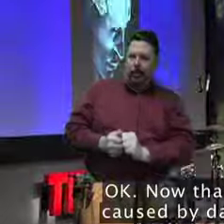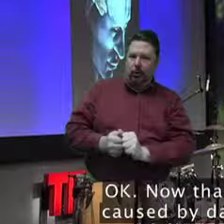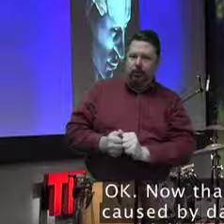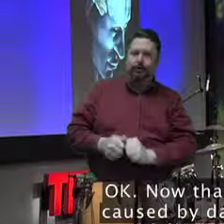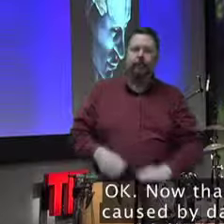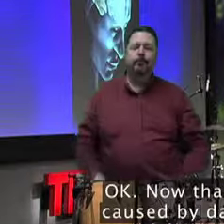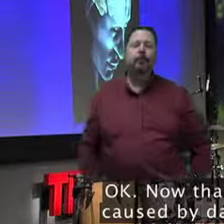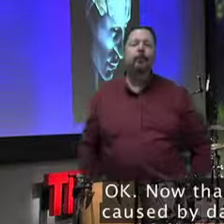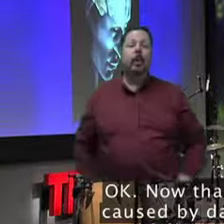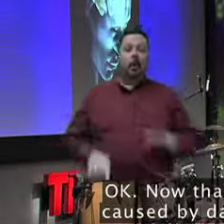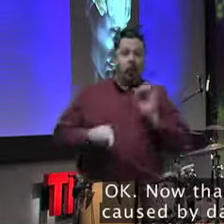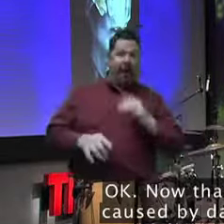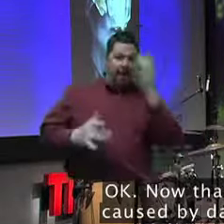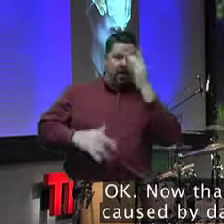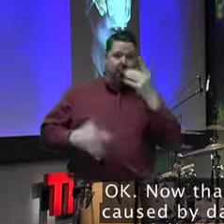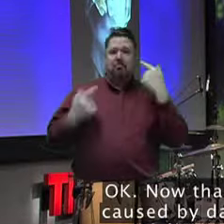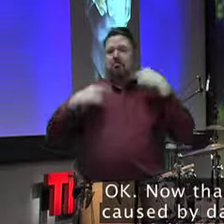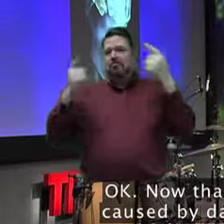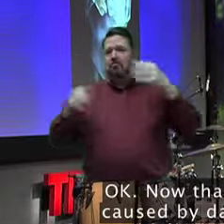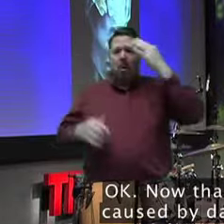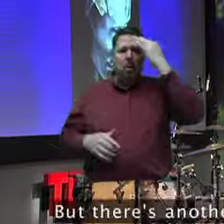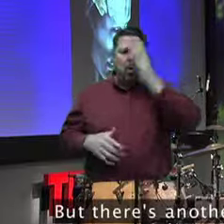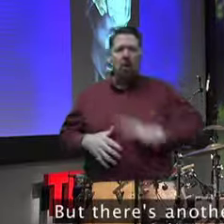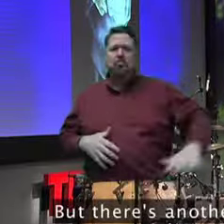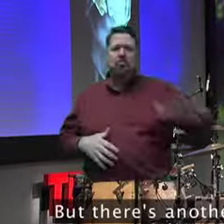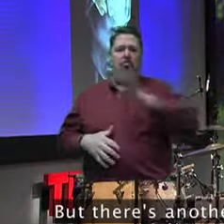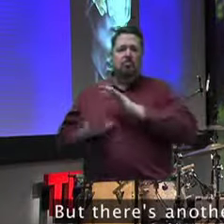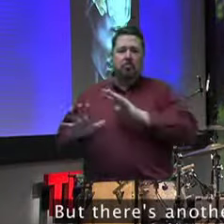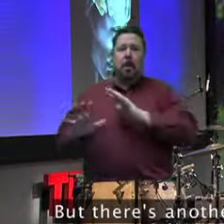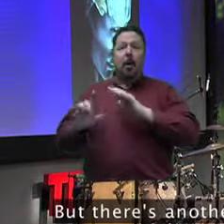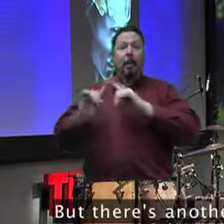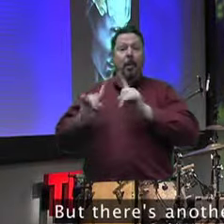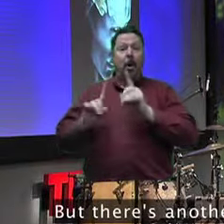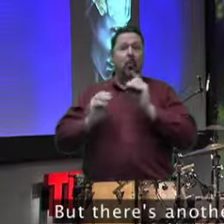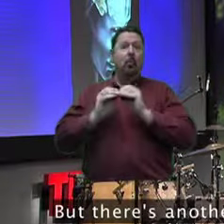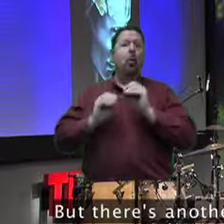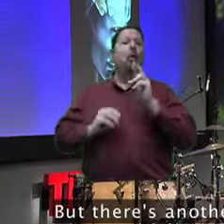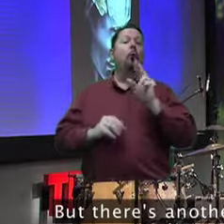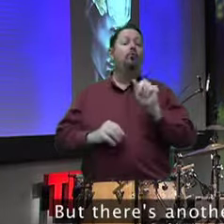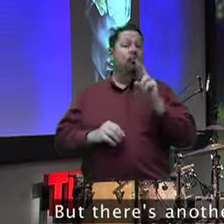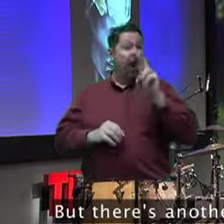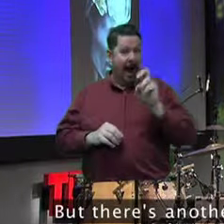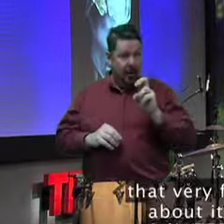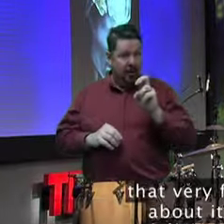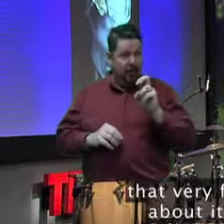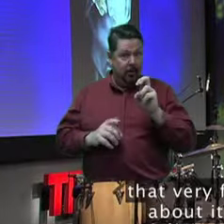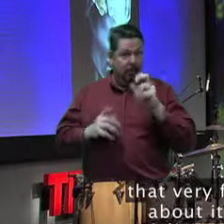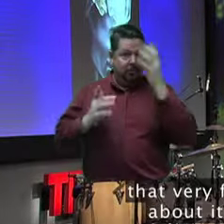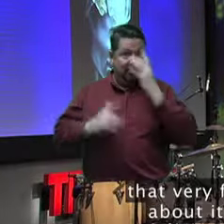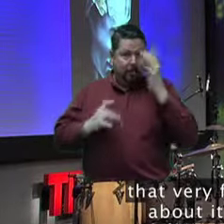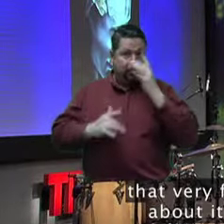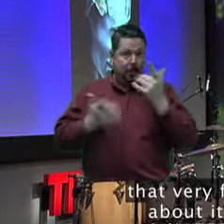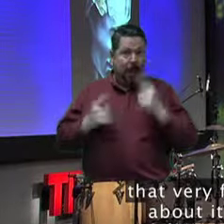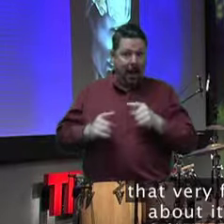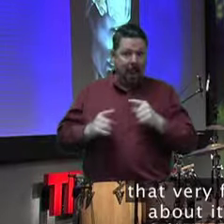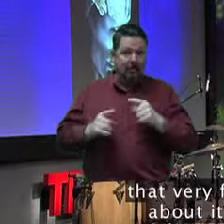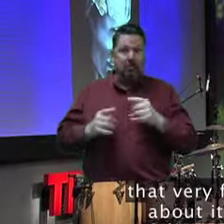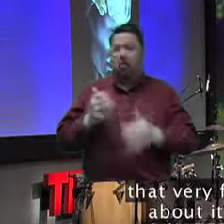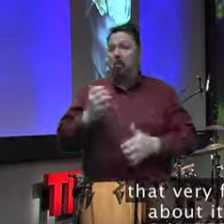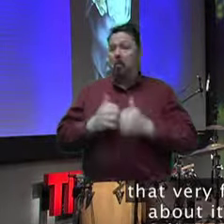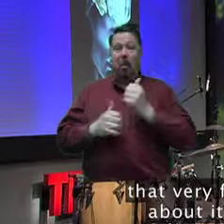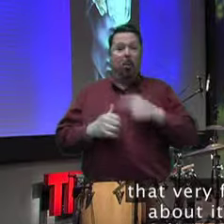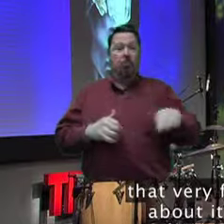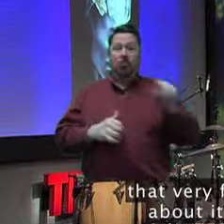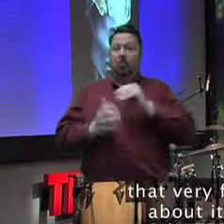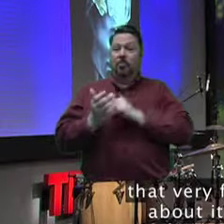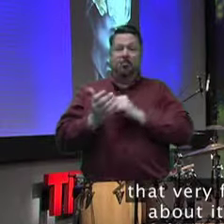Okay. Now that syndrome is well known. It's caused by damage to the fusiform gyrus. But there's another rare syndrome. So rare, in fact, that very few physicians have